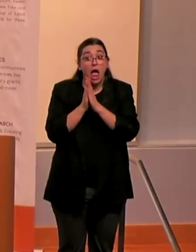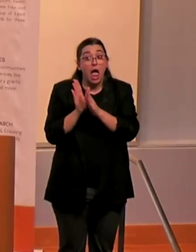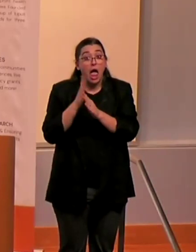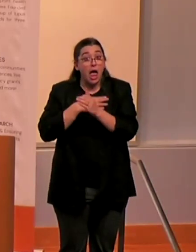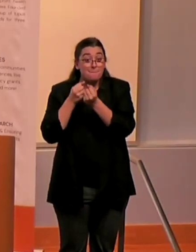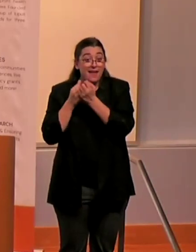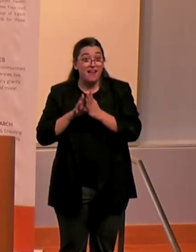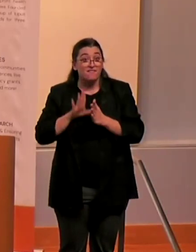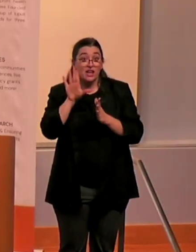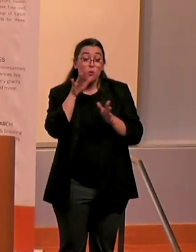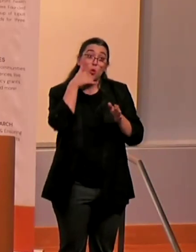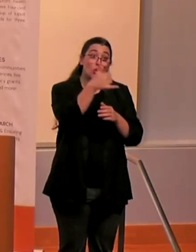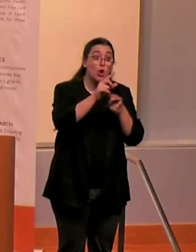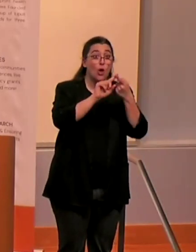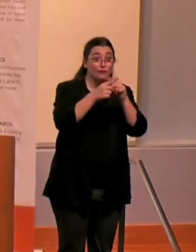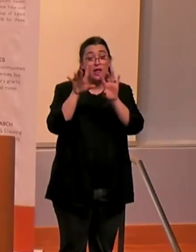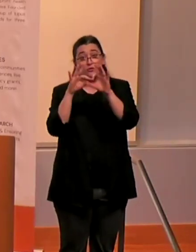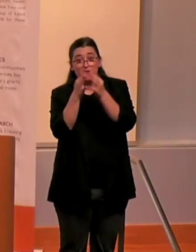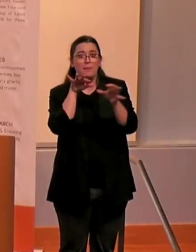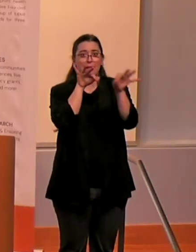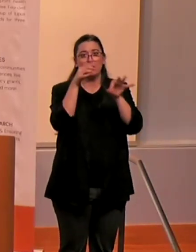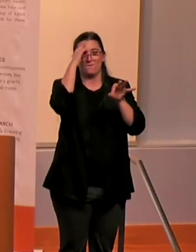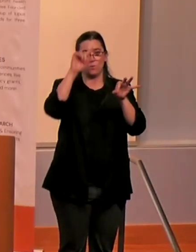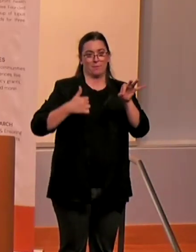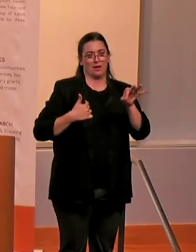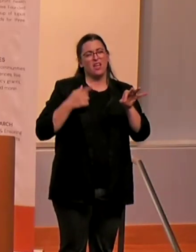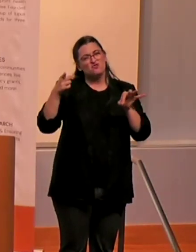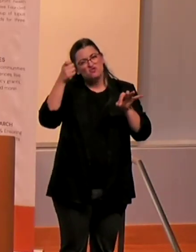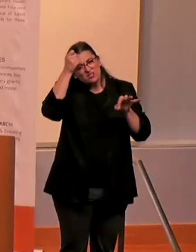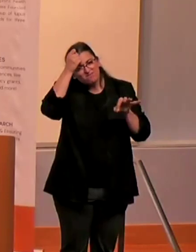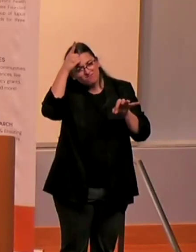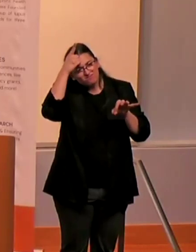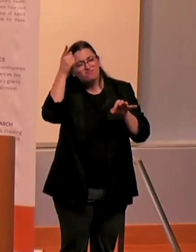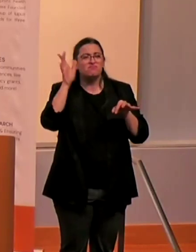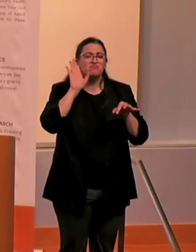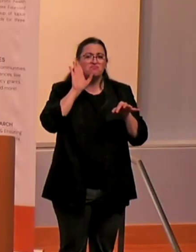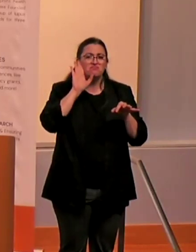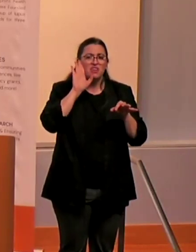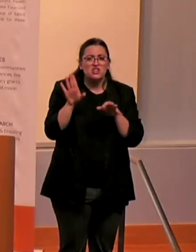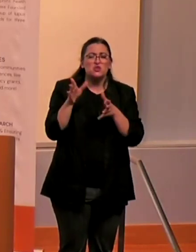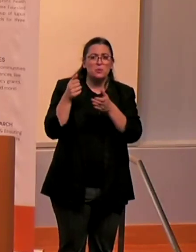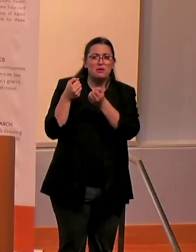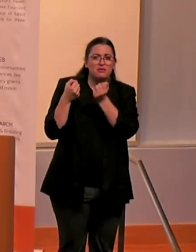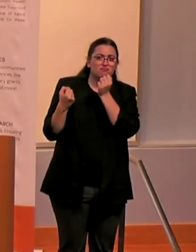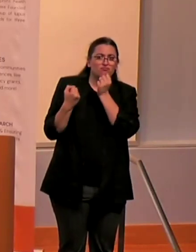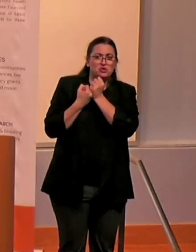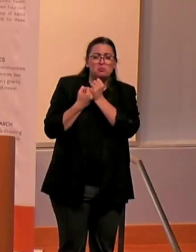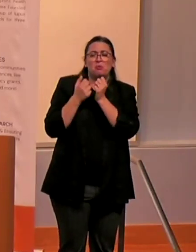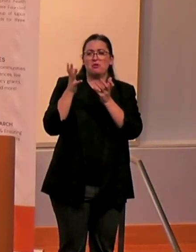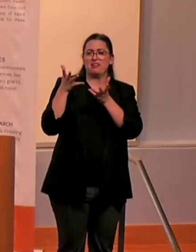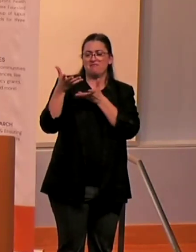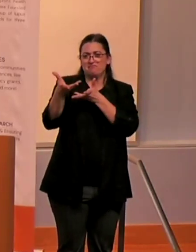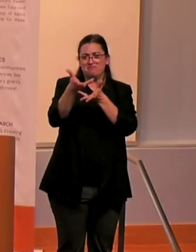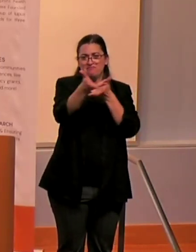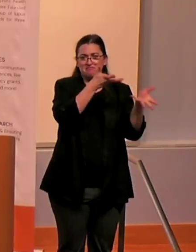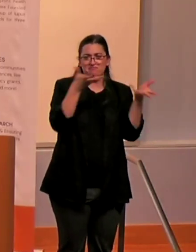explain and because she understands. She's, kind of been there with cancer and other family. And she